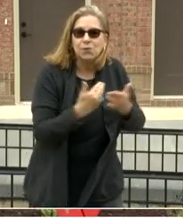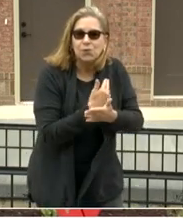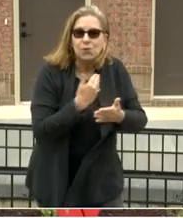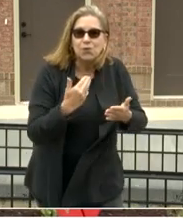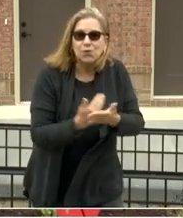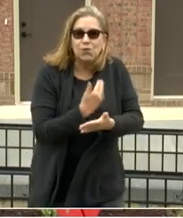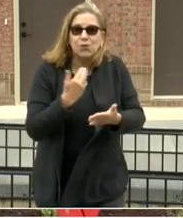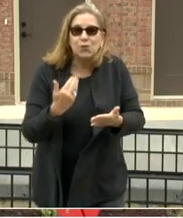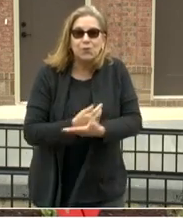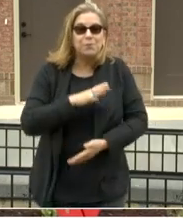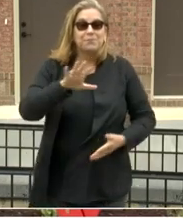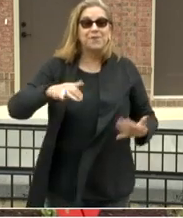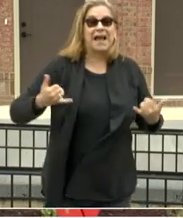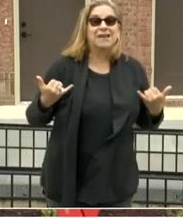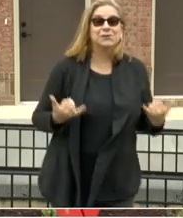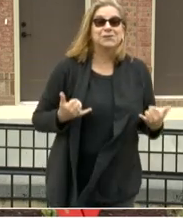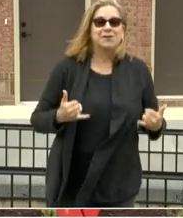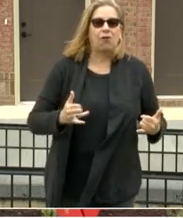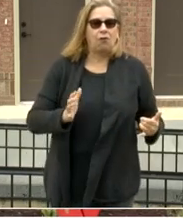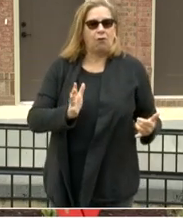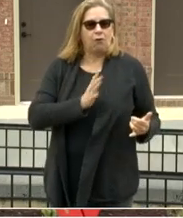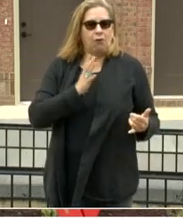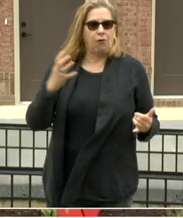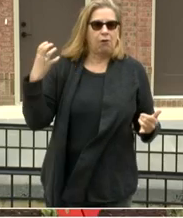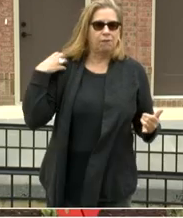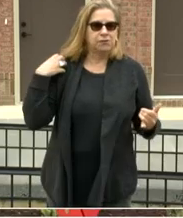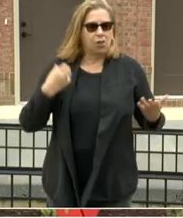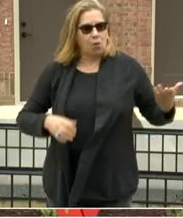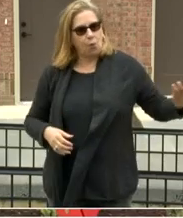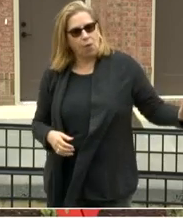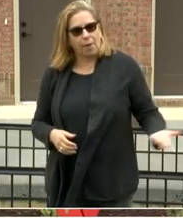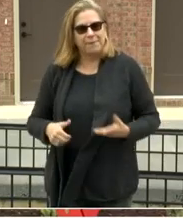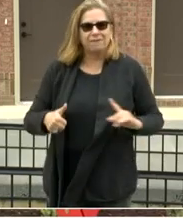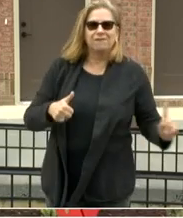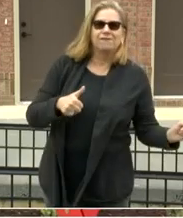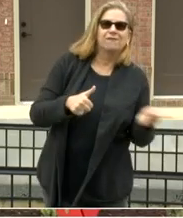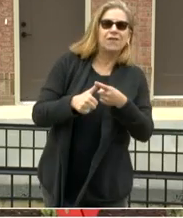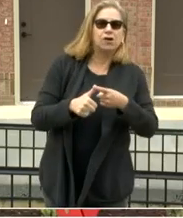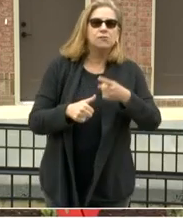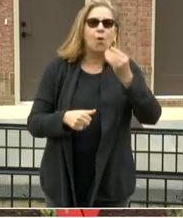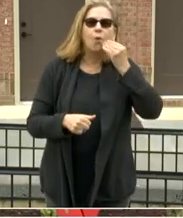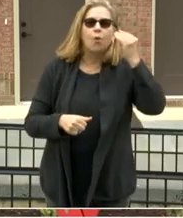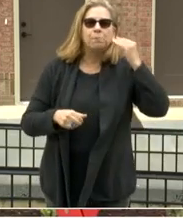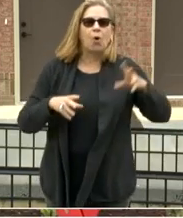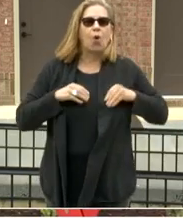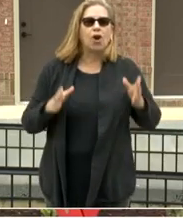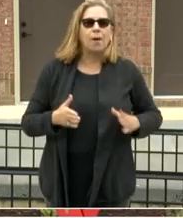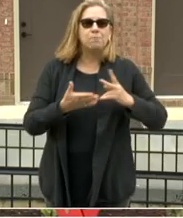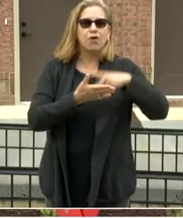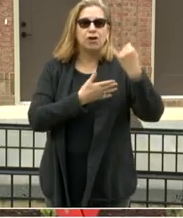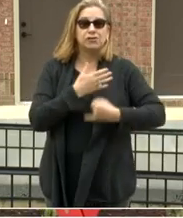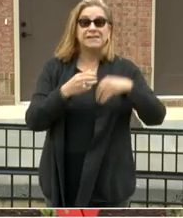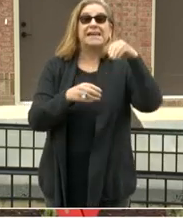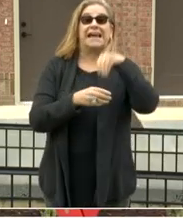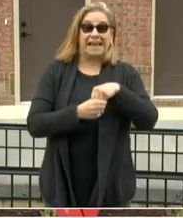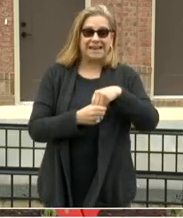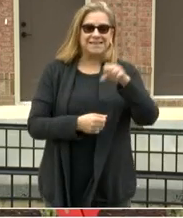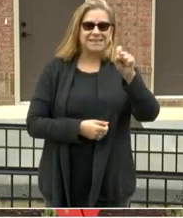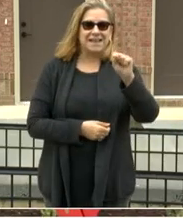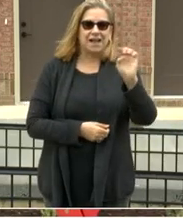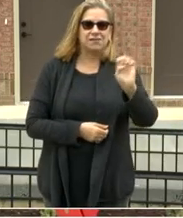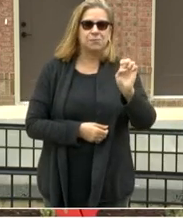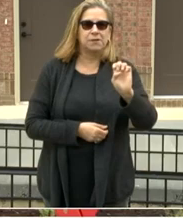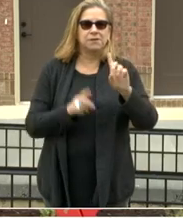Today, we officially welcome our first home ownership project here at St. Elizabeth's, the District Towns.